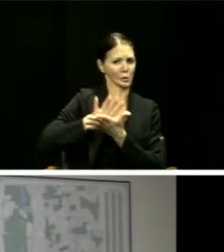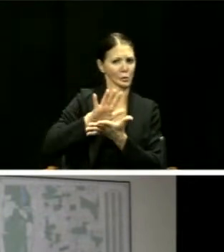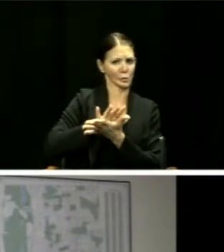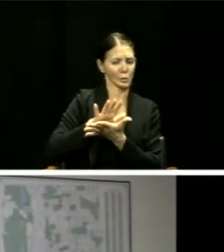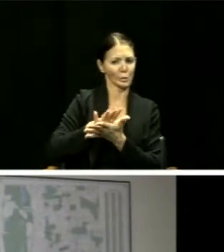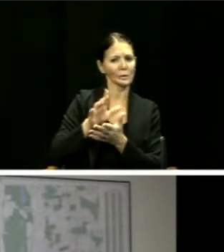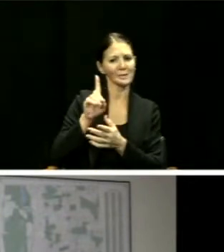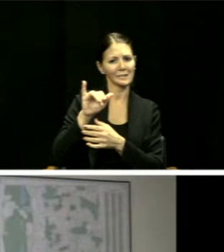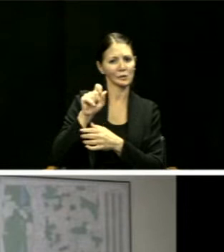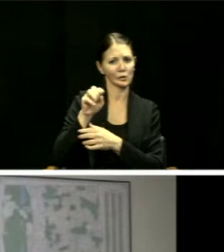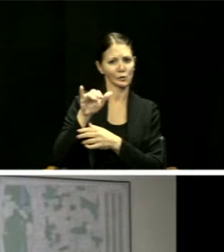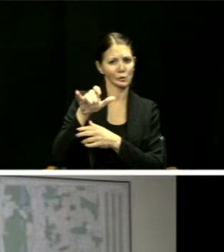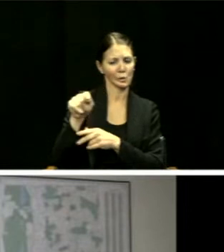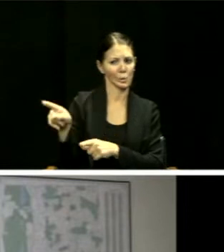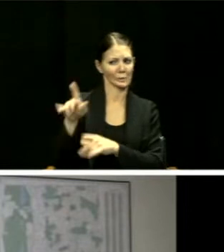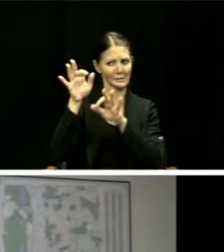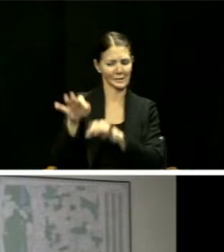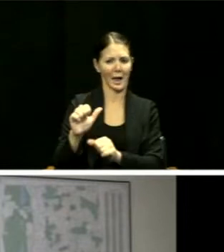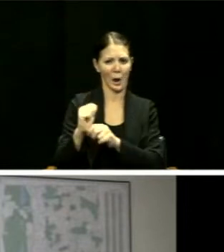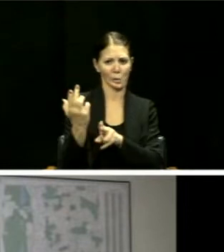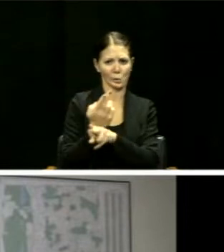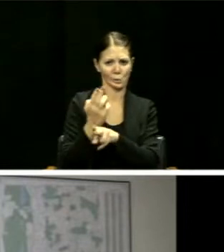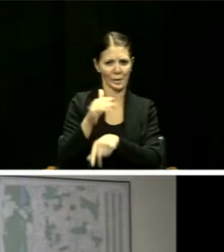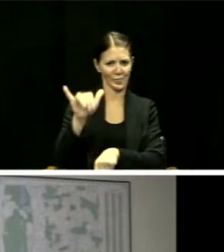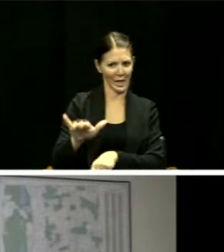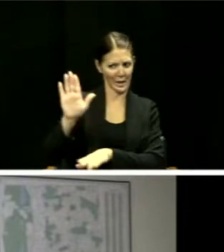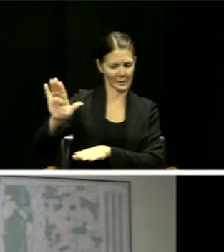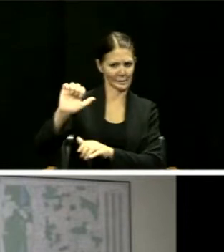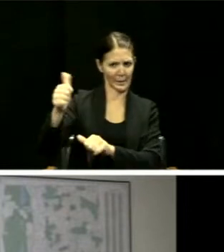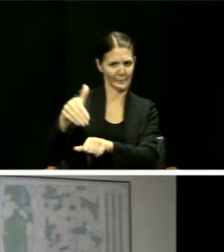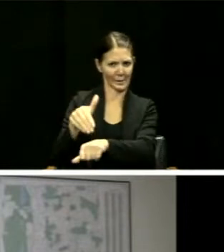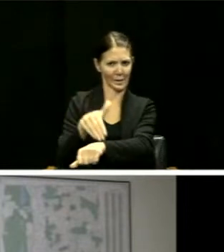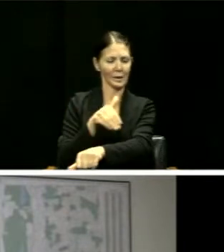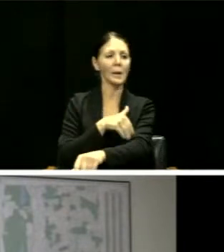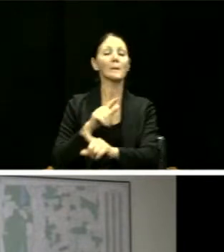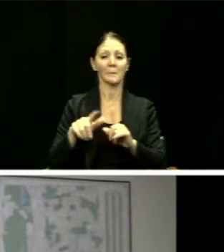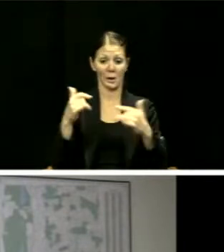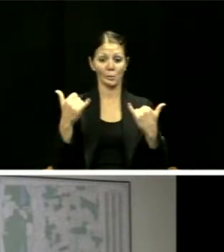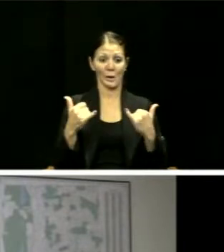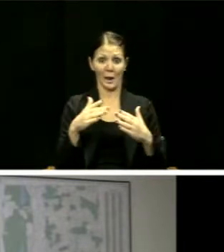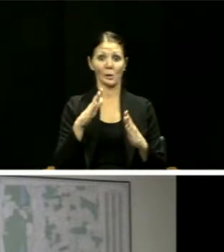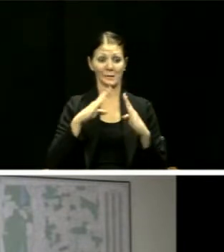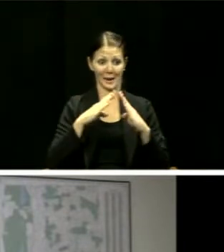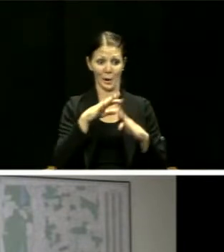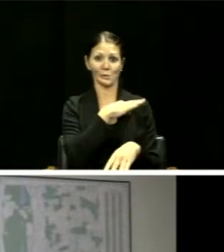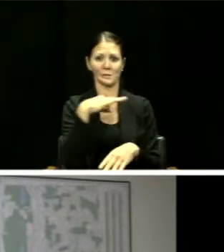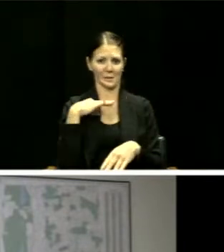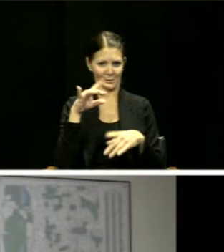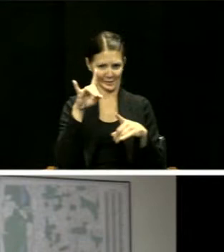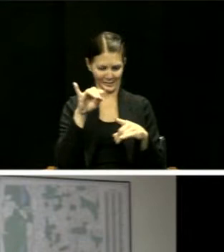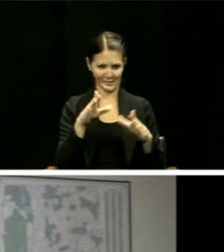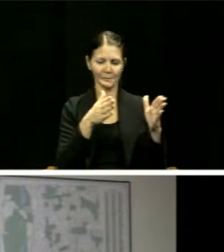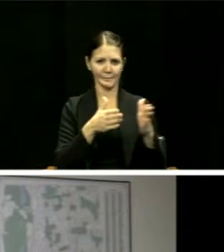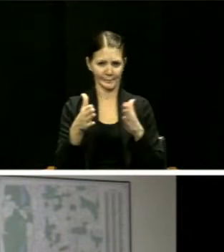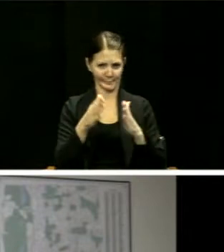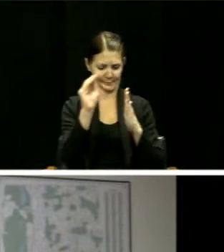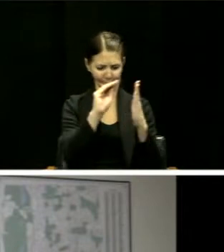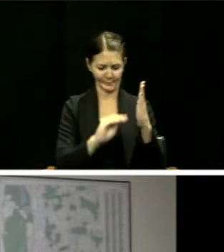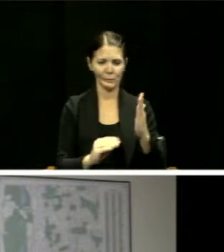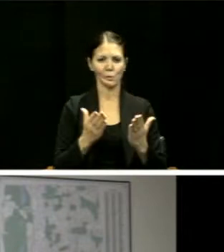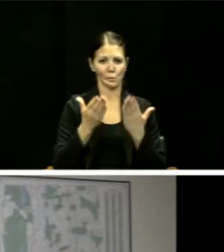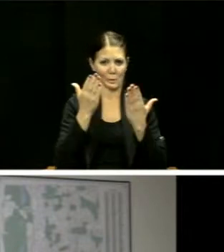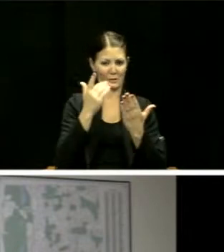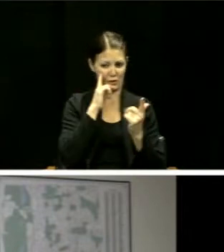utilize the 10 million. So town staff has prepared a recommendation that we've submitted